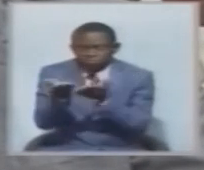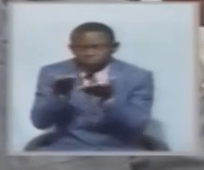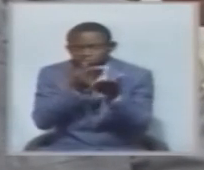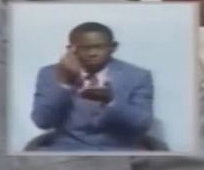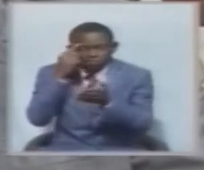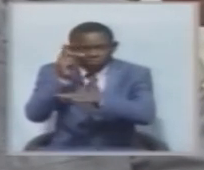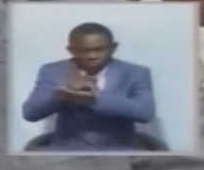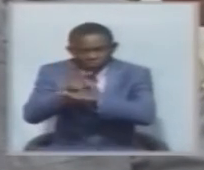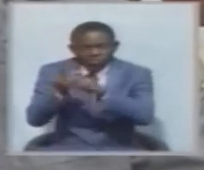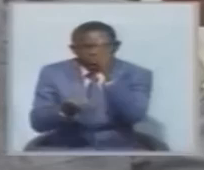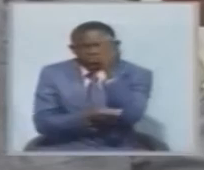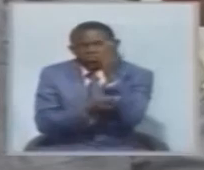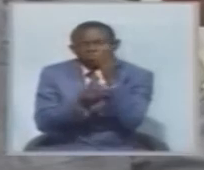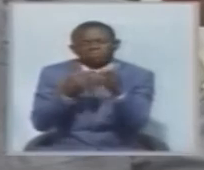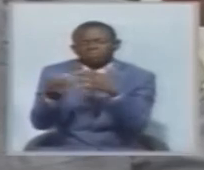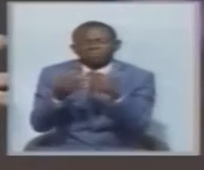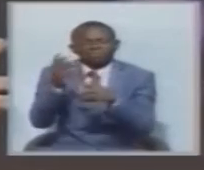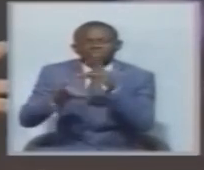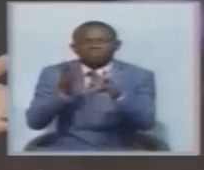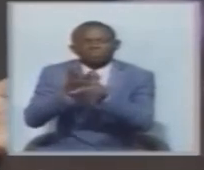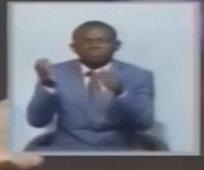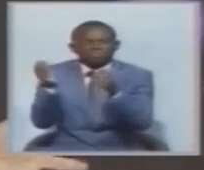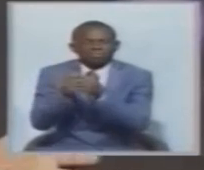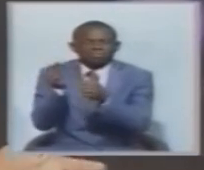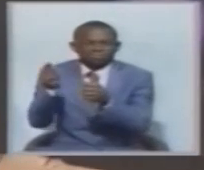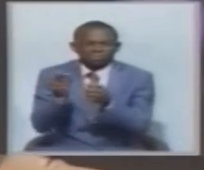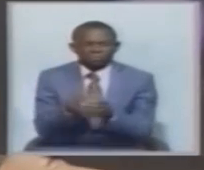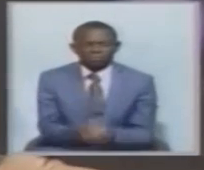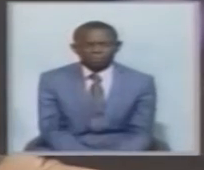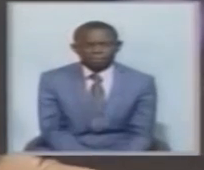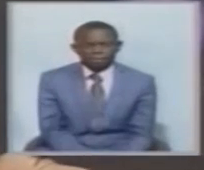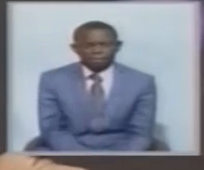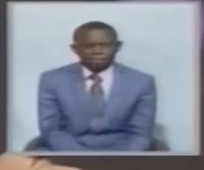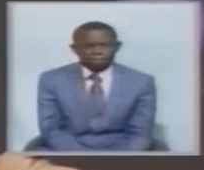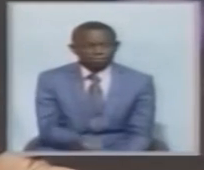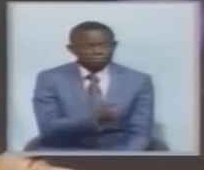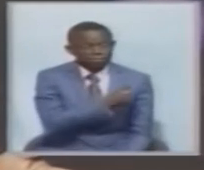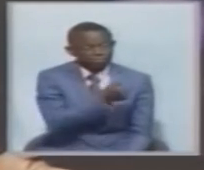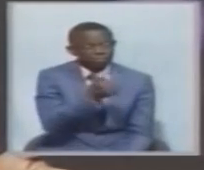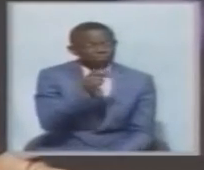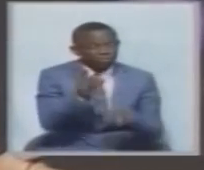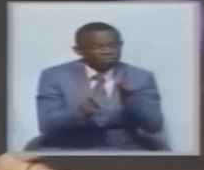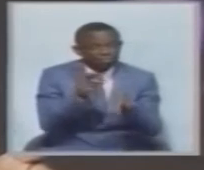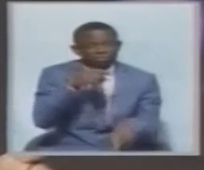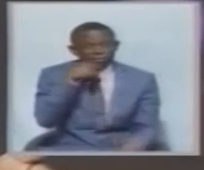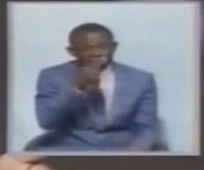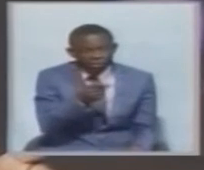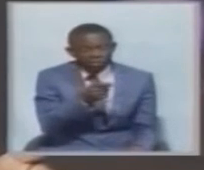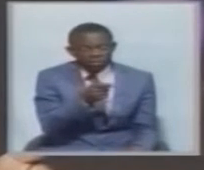projects. As I've said, the Africans have failed to take reasonable responsibility for this